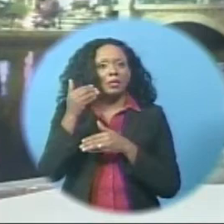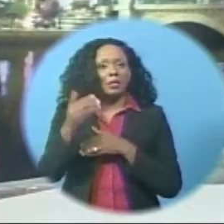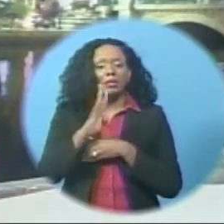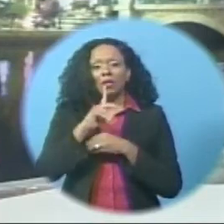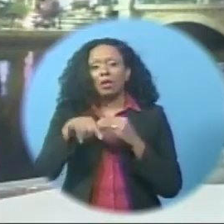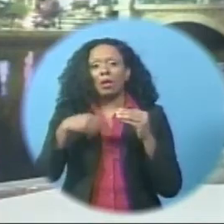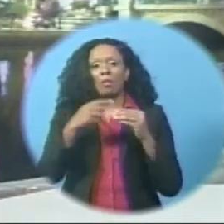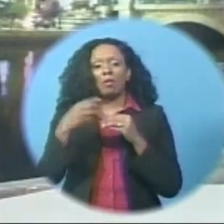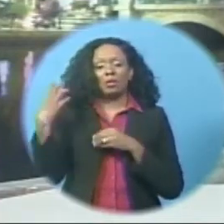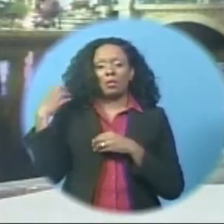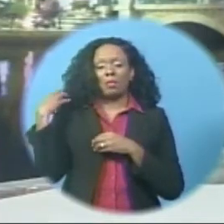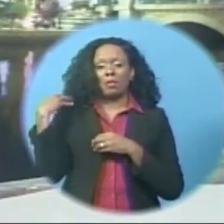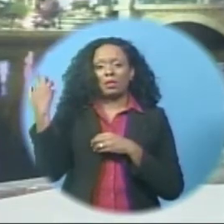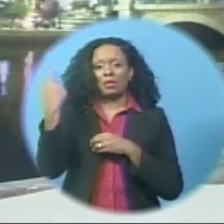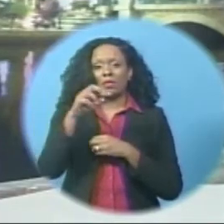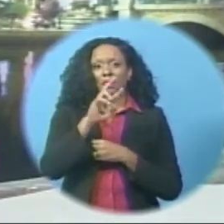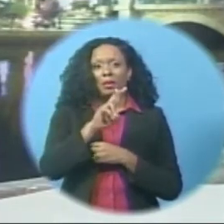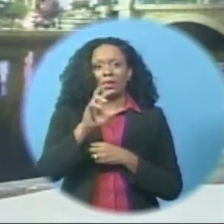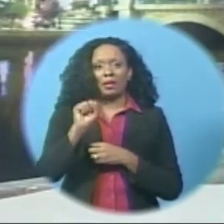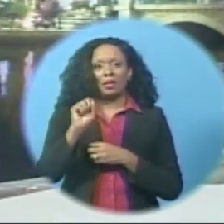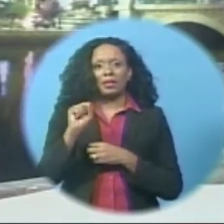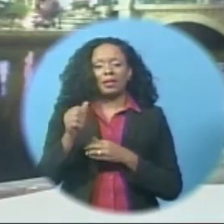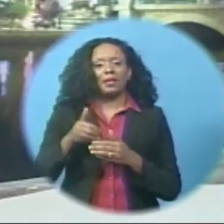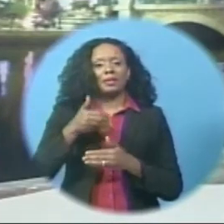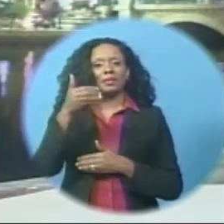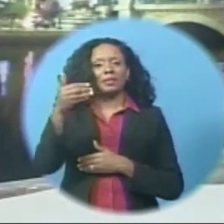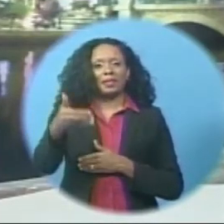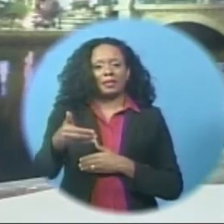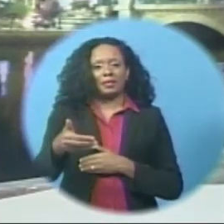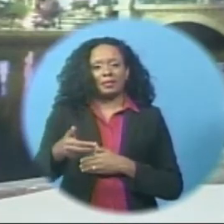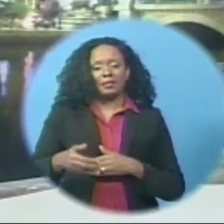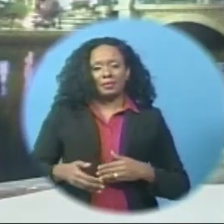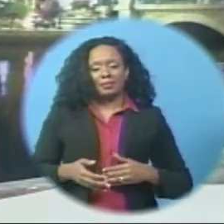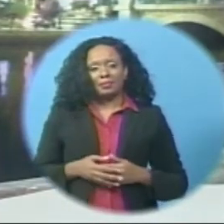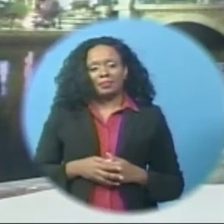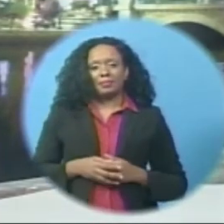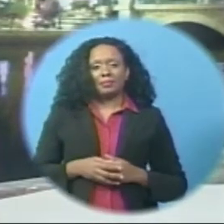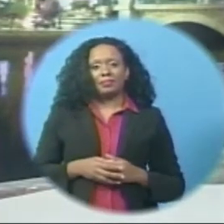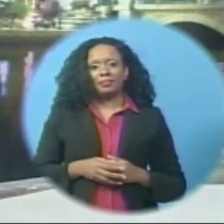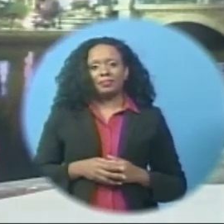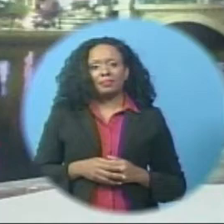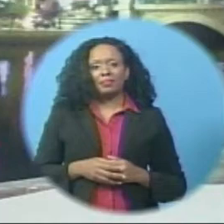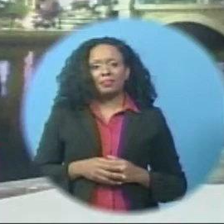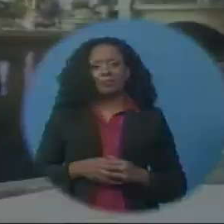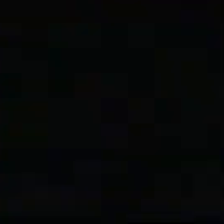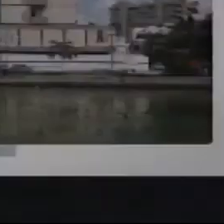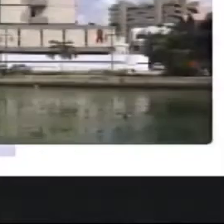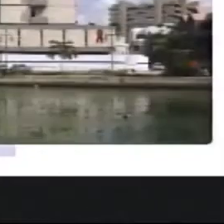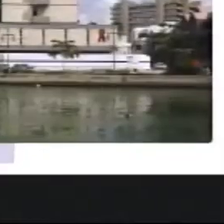voices his concerns about human trafficking and the movement of drugs.